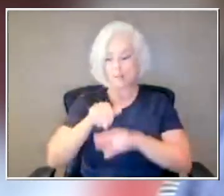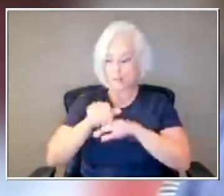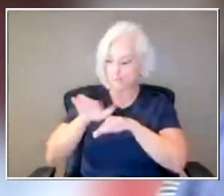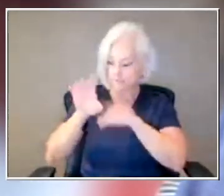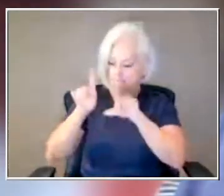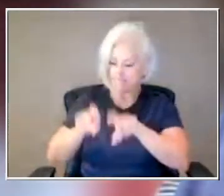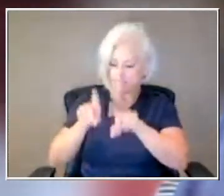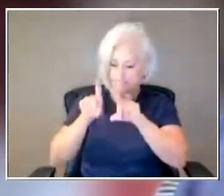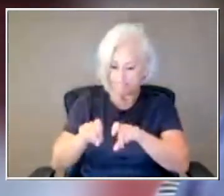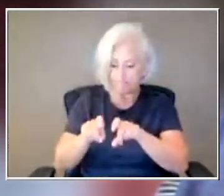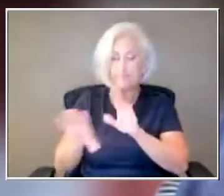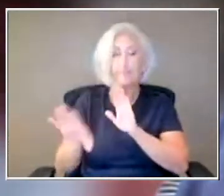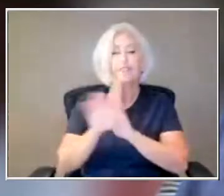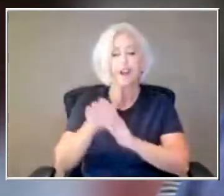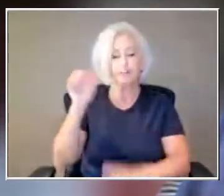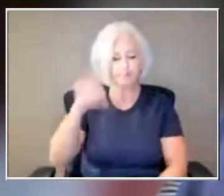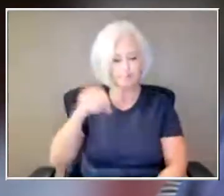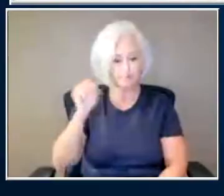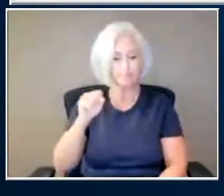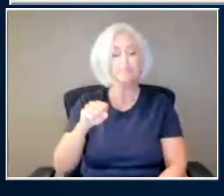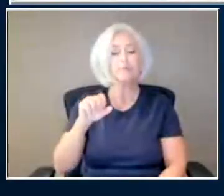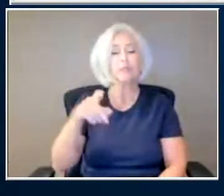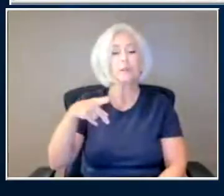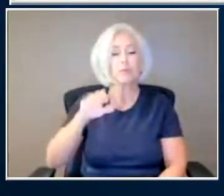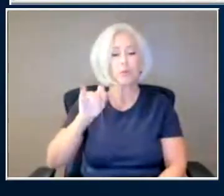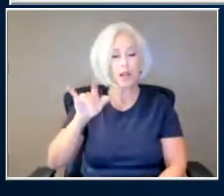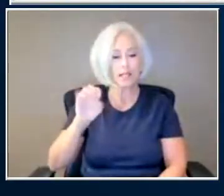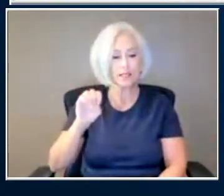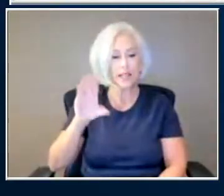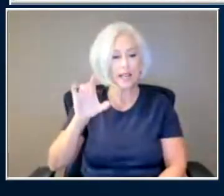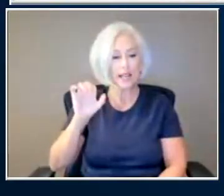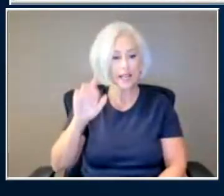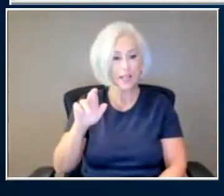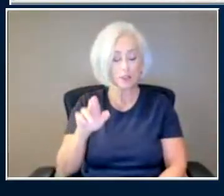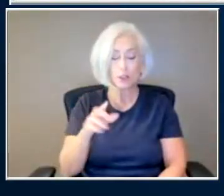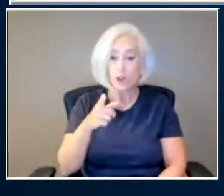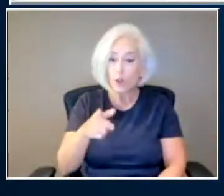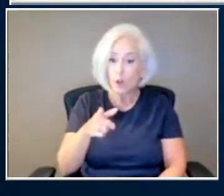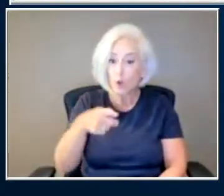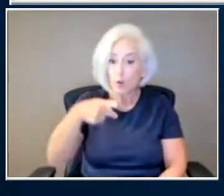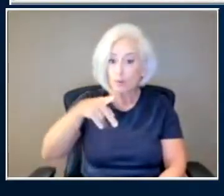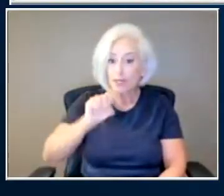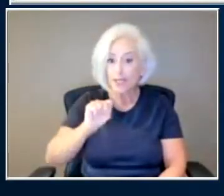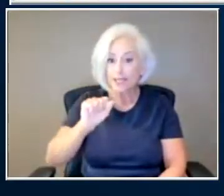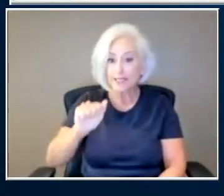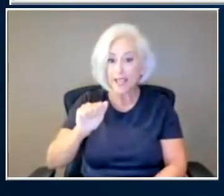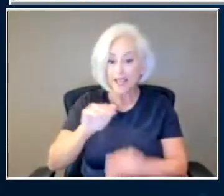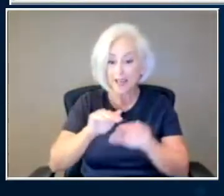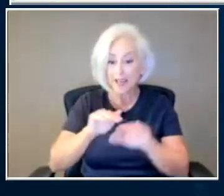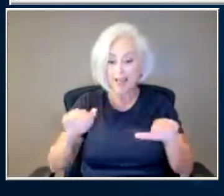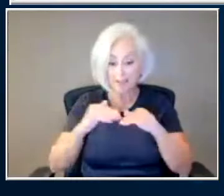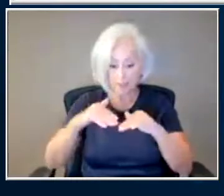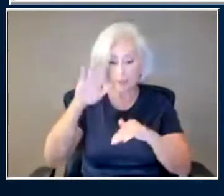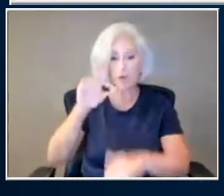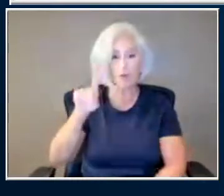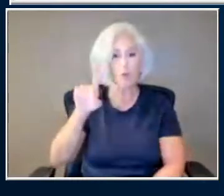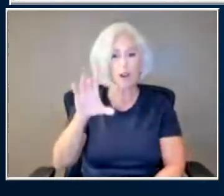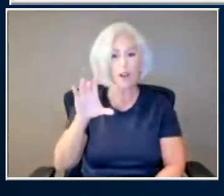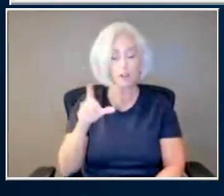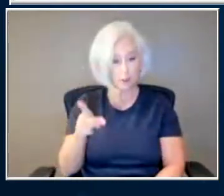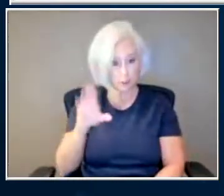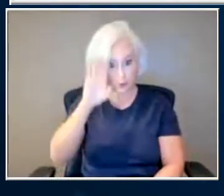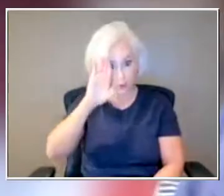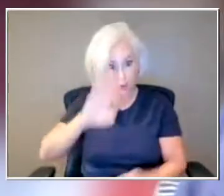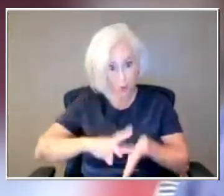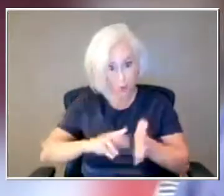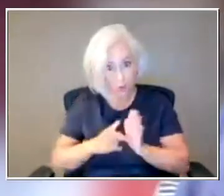indeed prostate cancer. So you learned you had a PSA level of over 100. Did you even know what that meant?